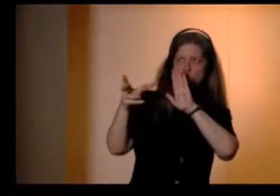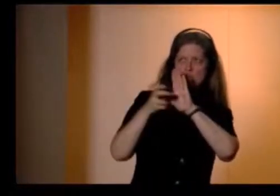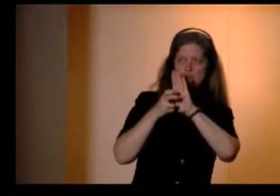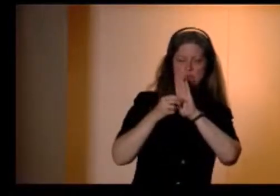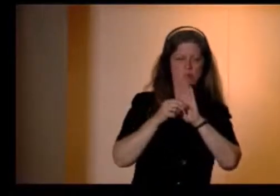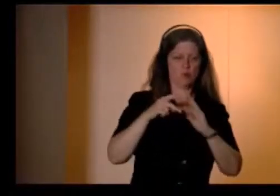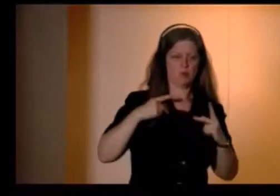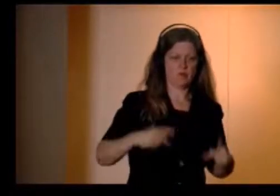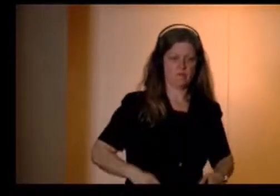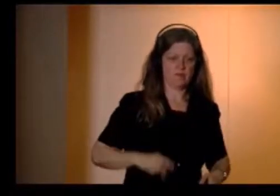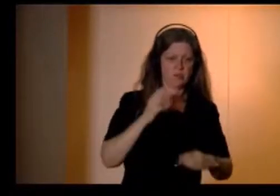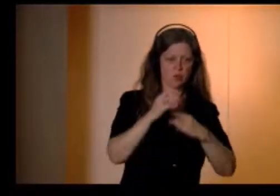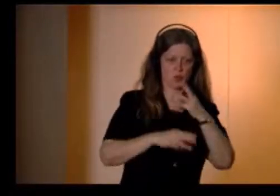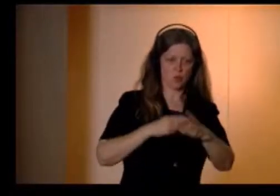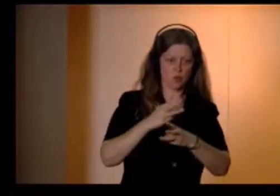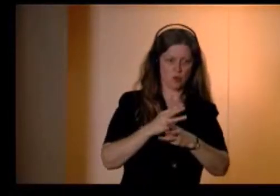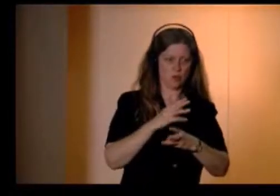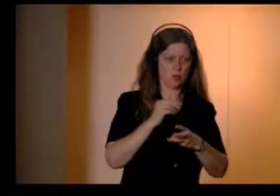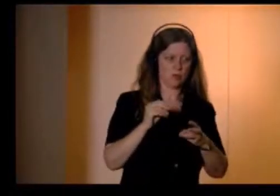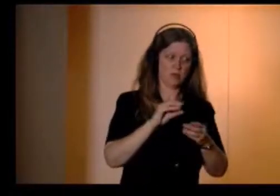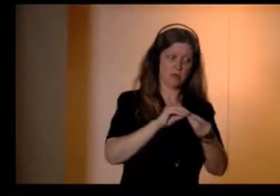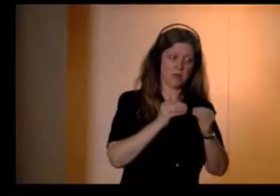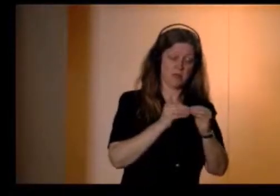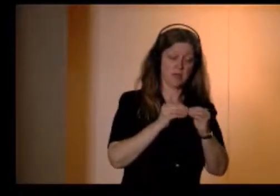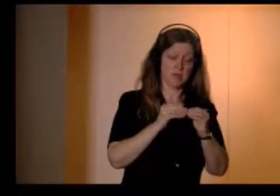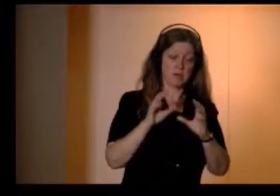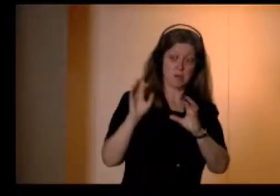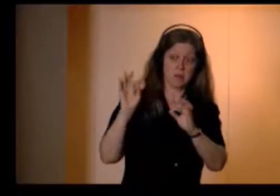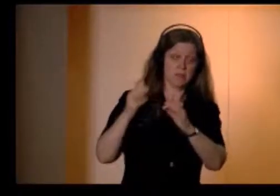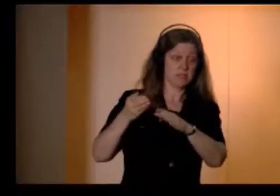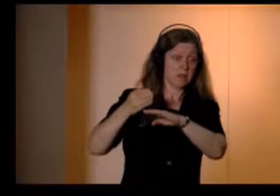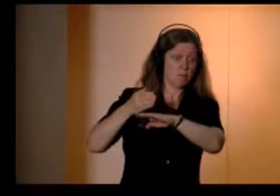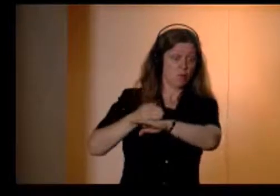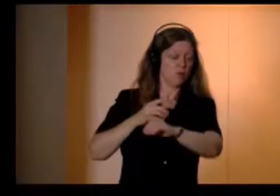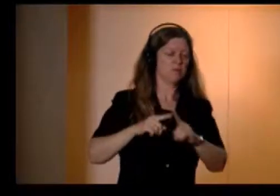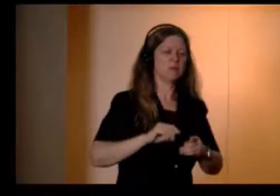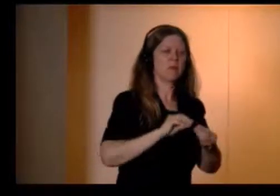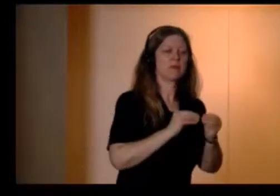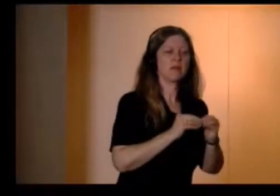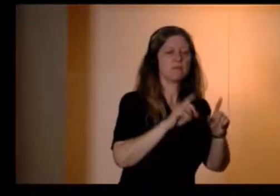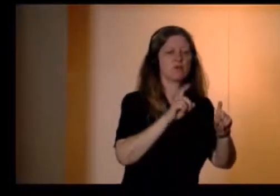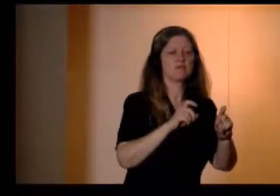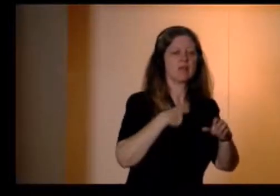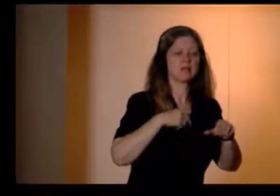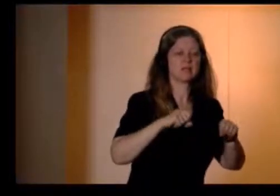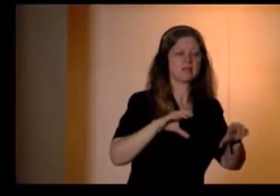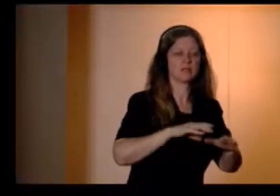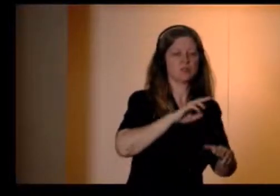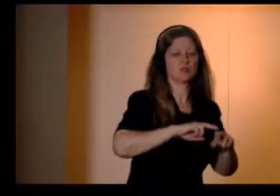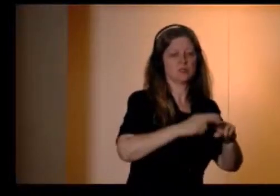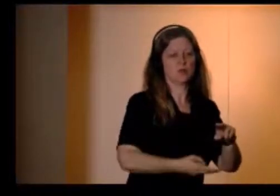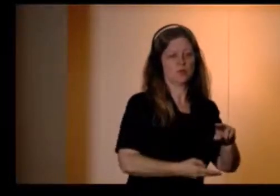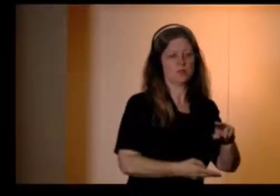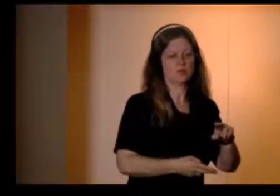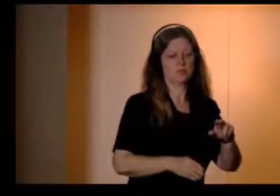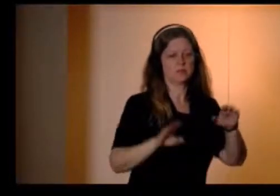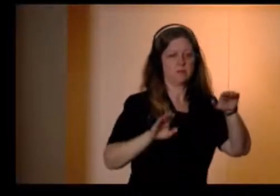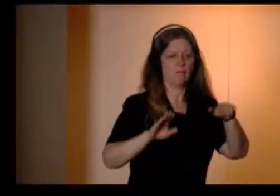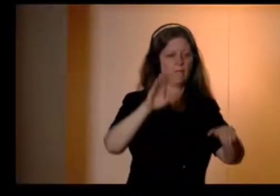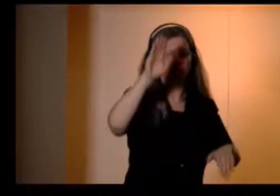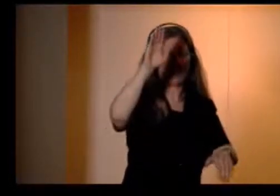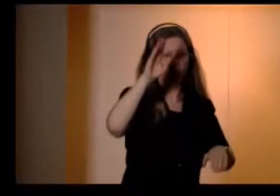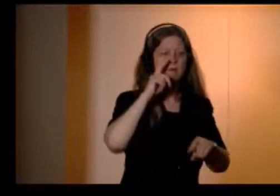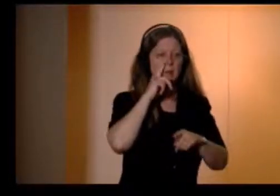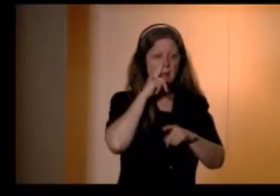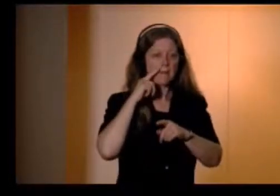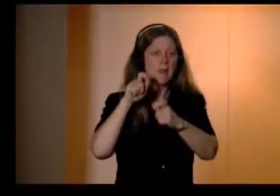tests that I can do goes down again. Right? So that's the sort of the conundrum here. We can either have something